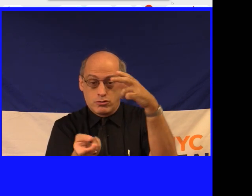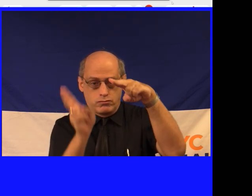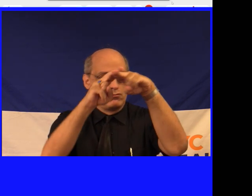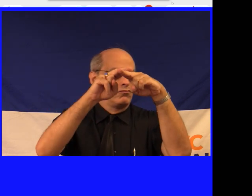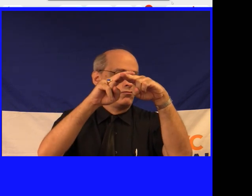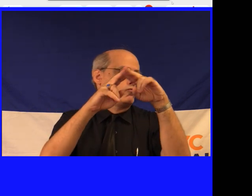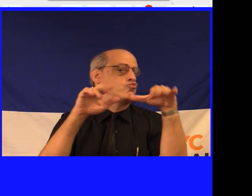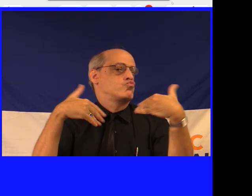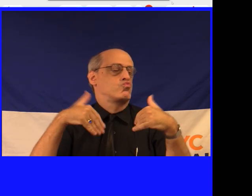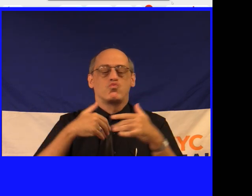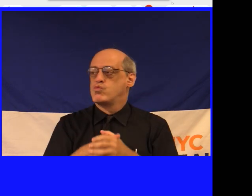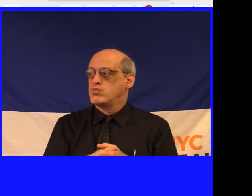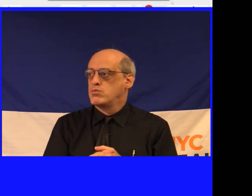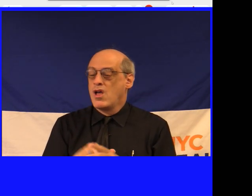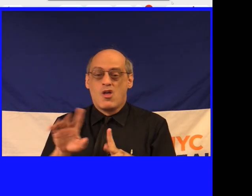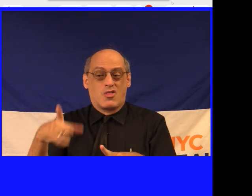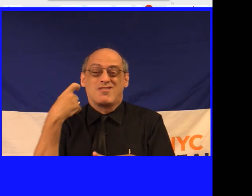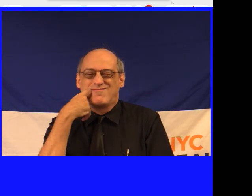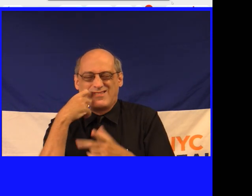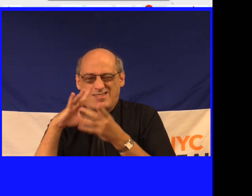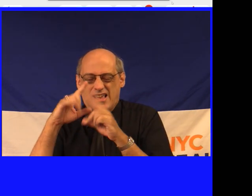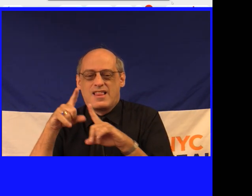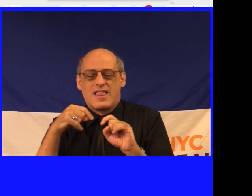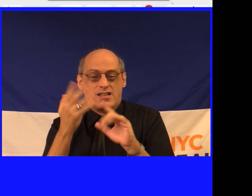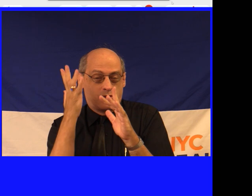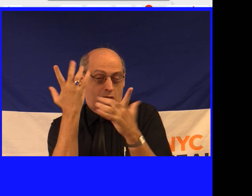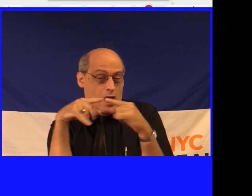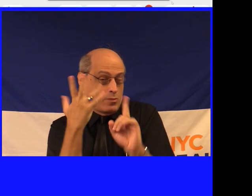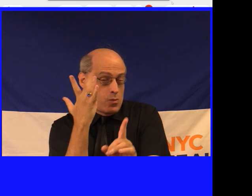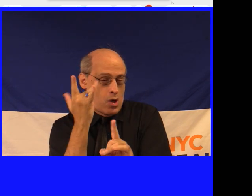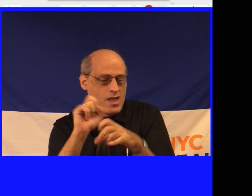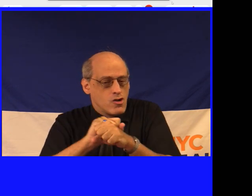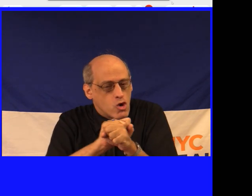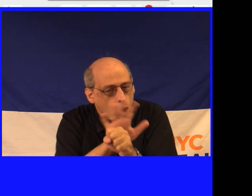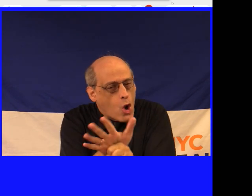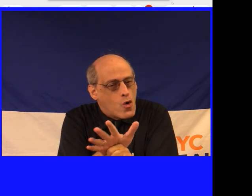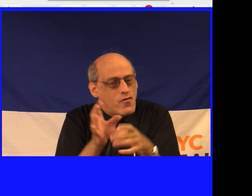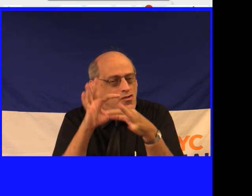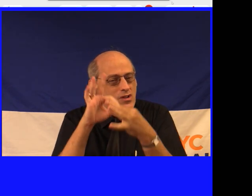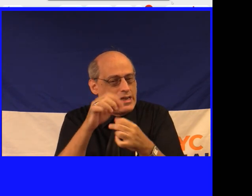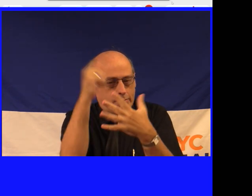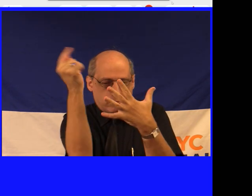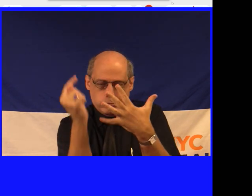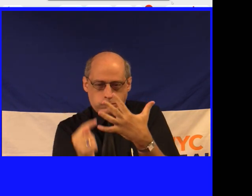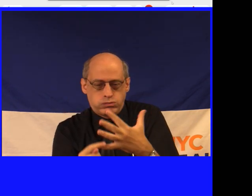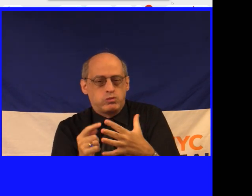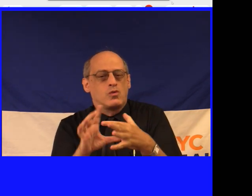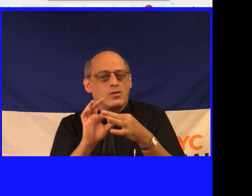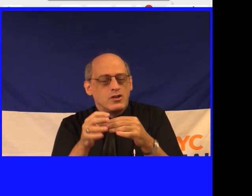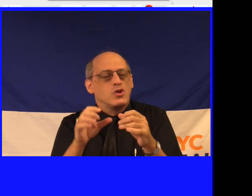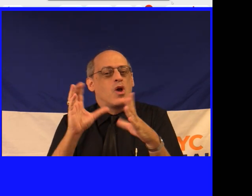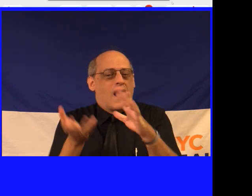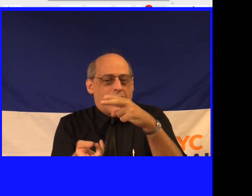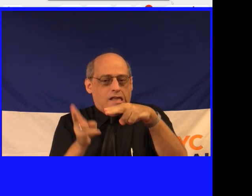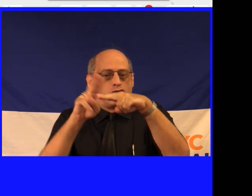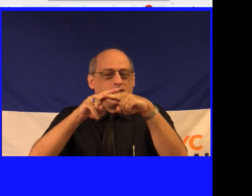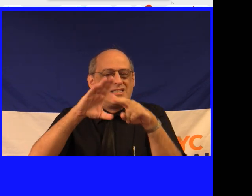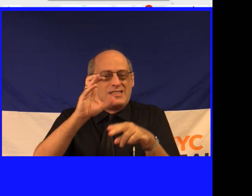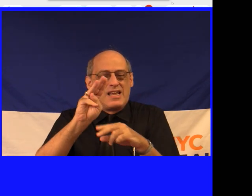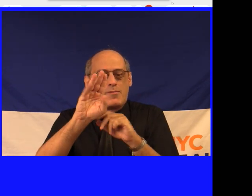had stated earlier, this is mainly due to the increased COVID issues related to increased CMI and increased